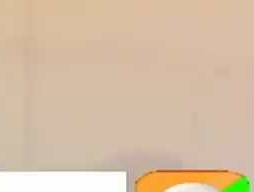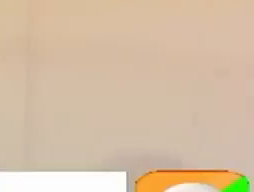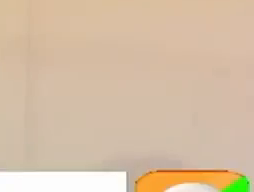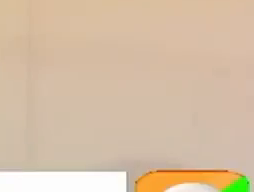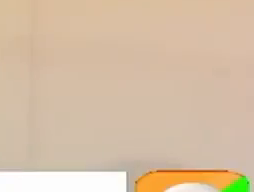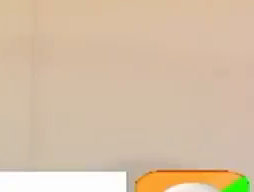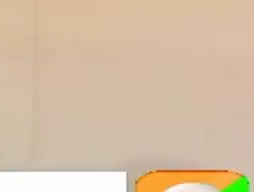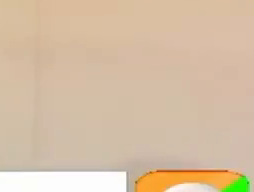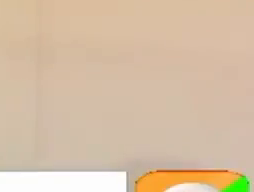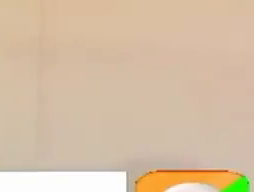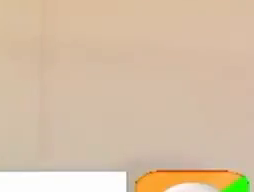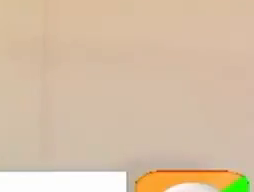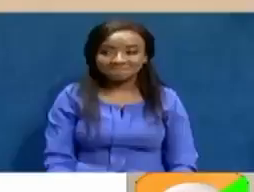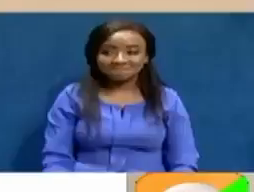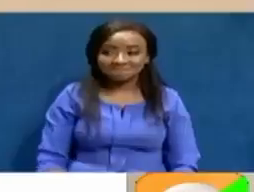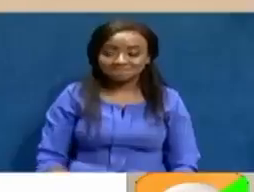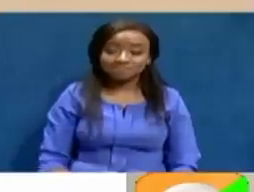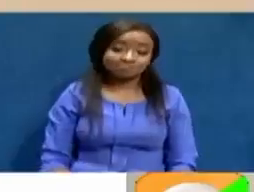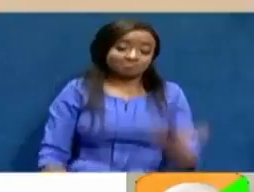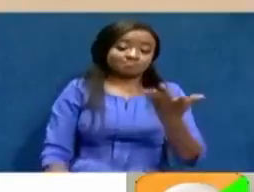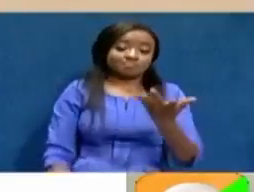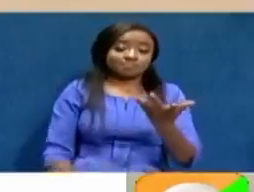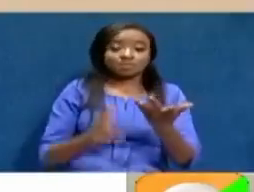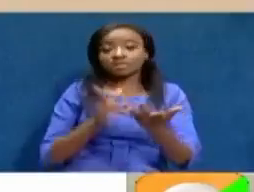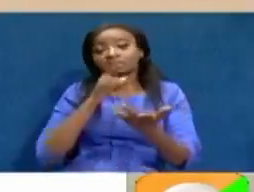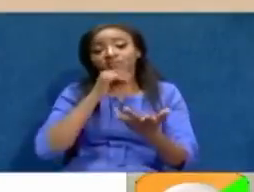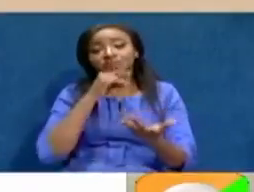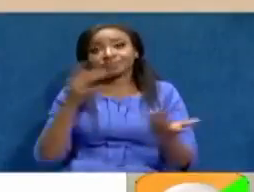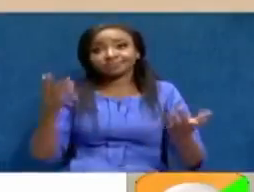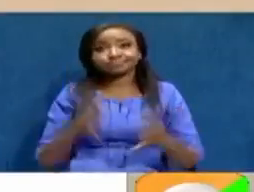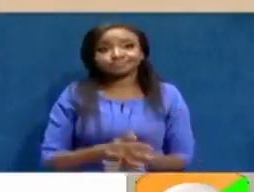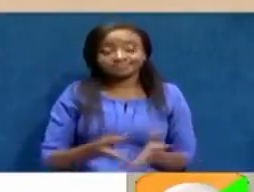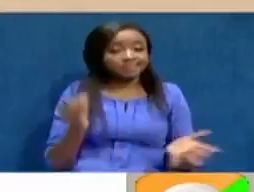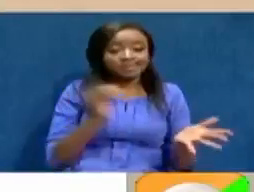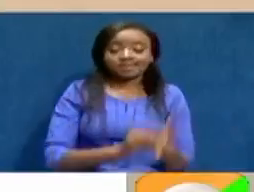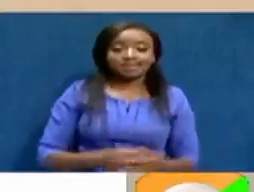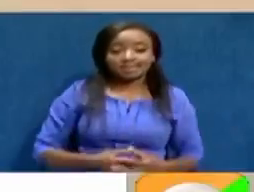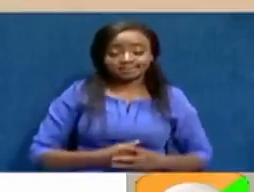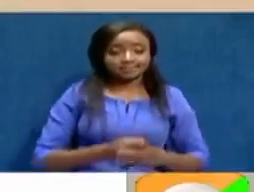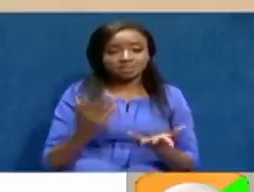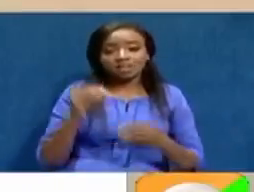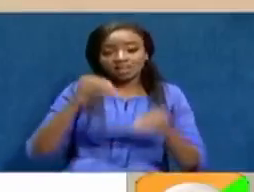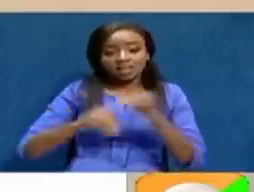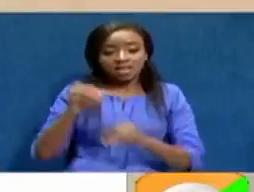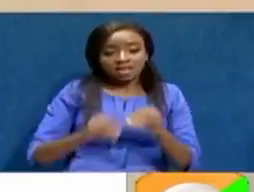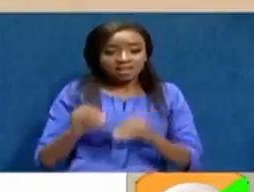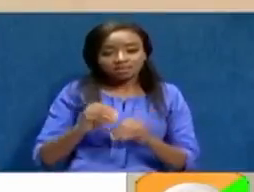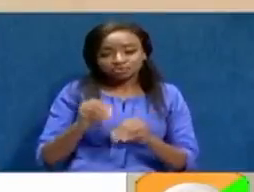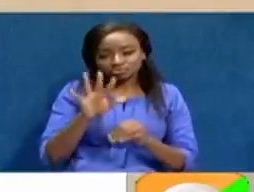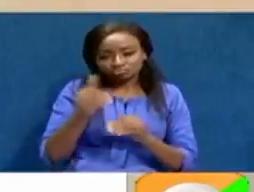Ladies and gentlemen, here we go again. On the verge of yet another election or